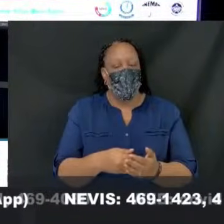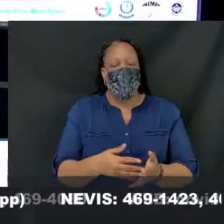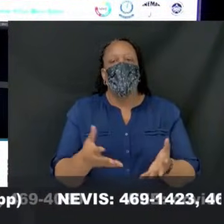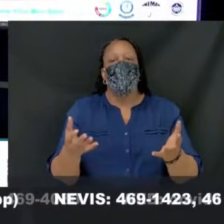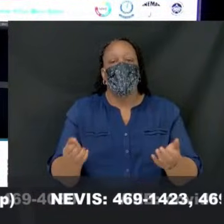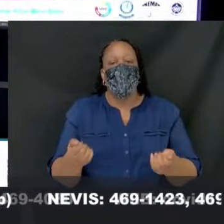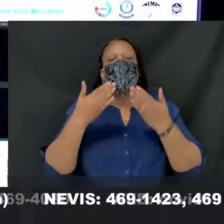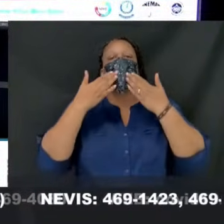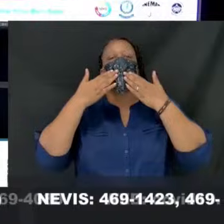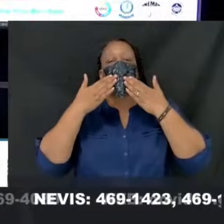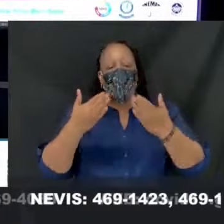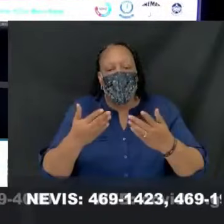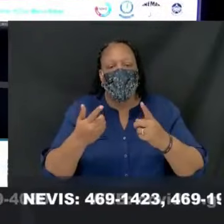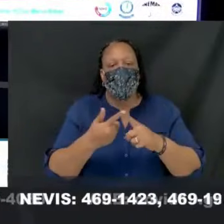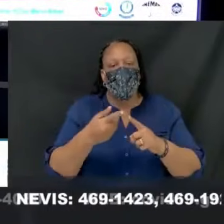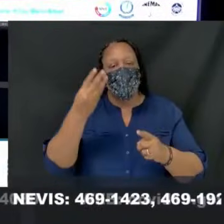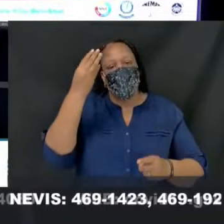gratitude.